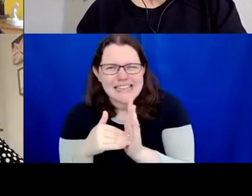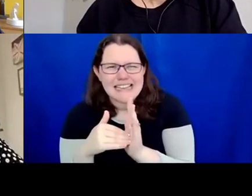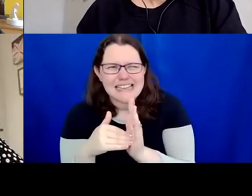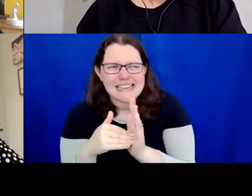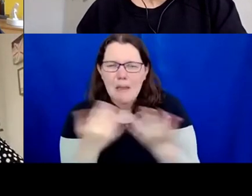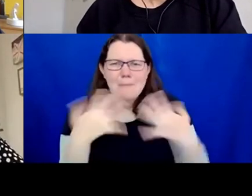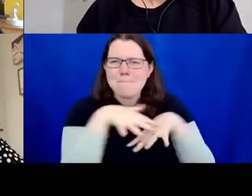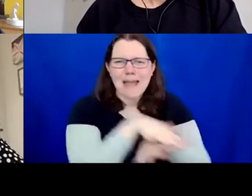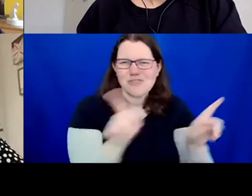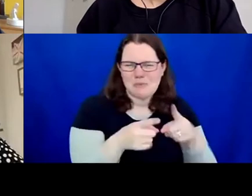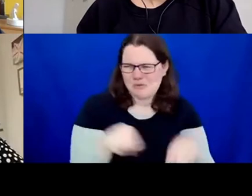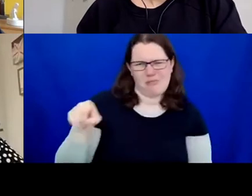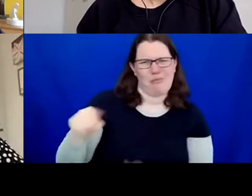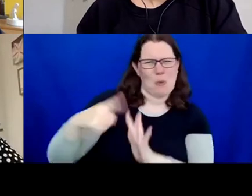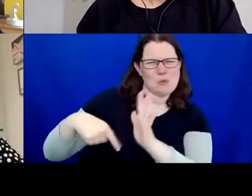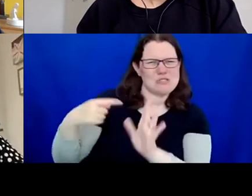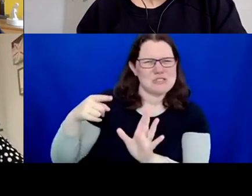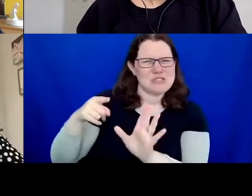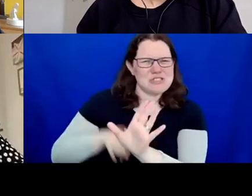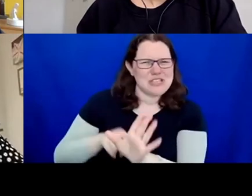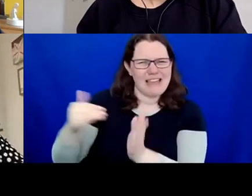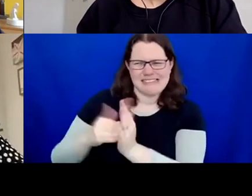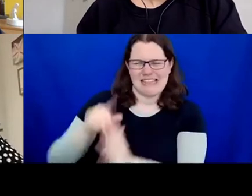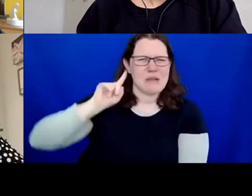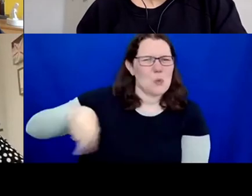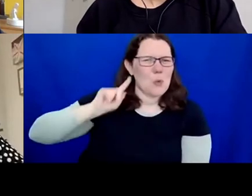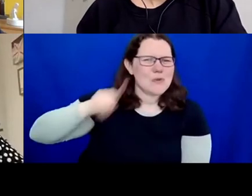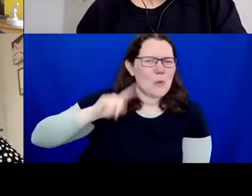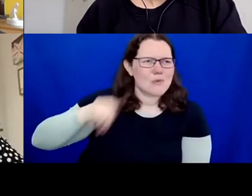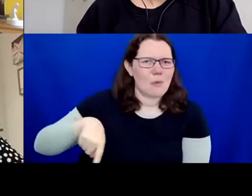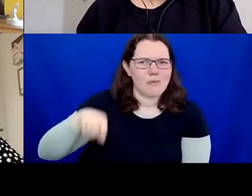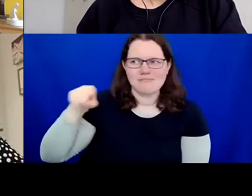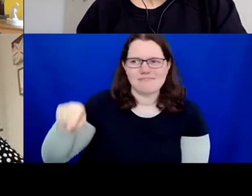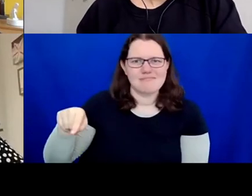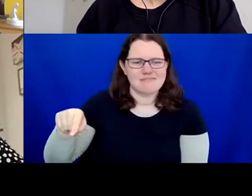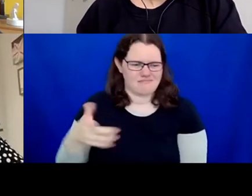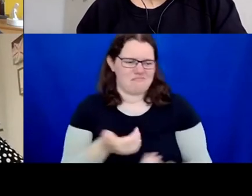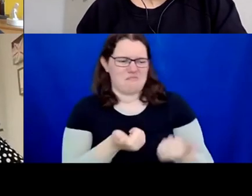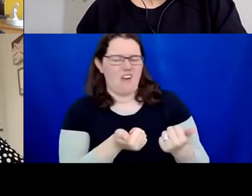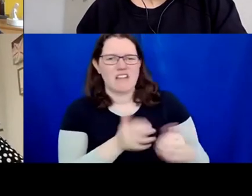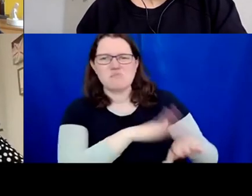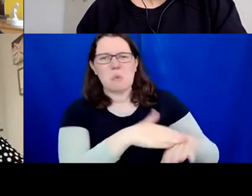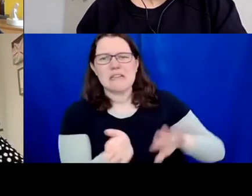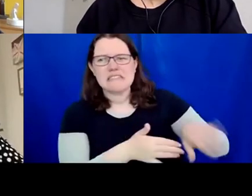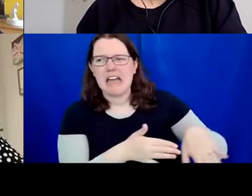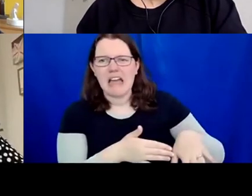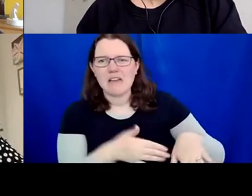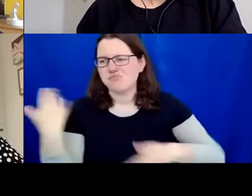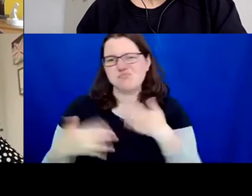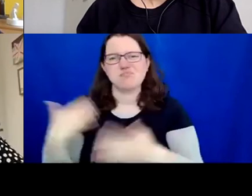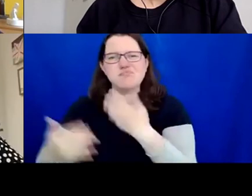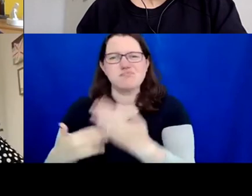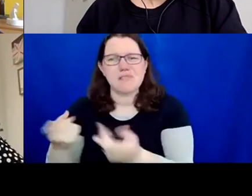know, the logical conclusion, I guess, will be that people will make, you know, if people aren't